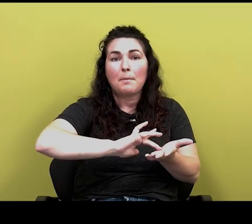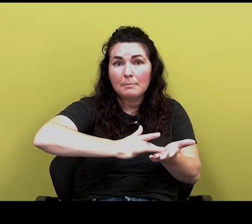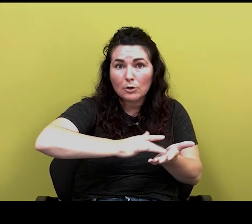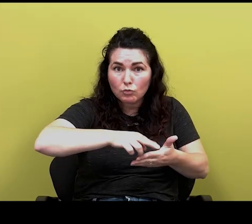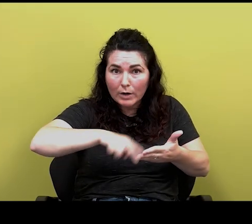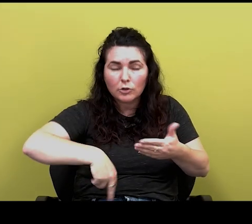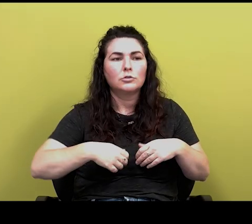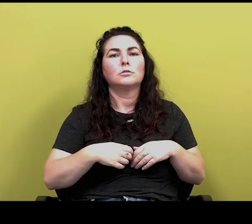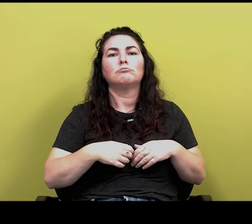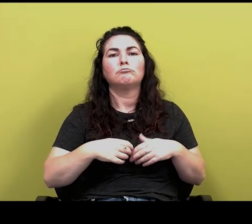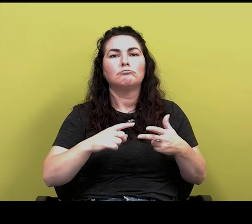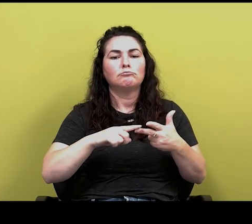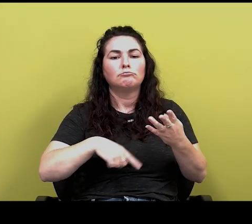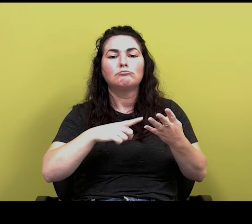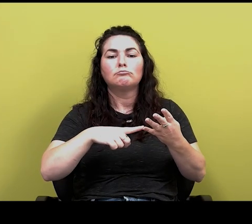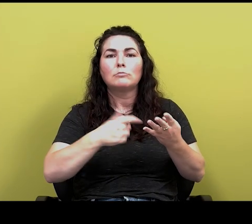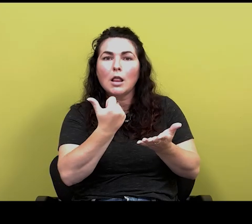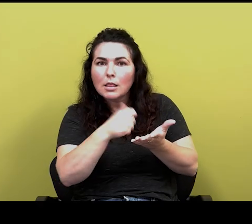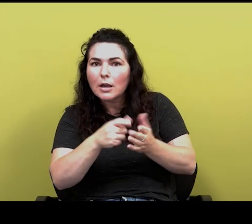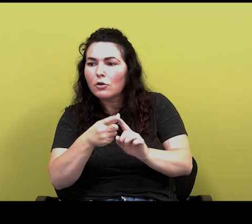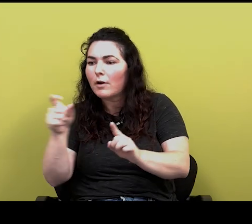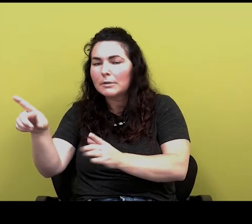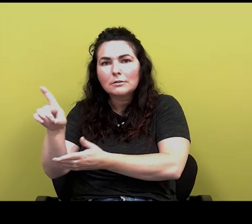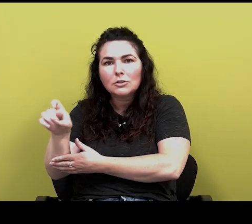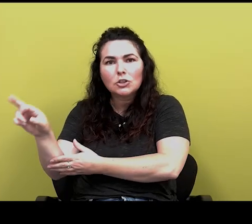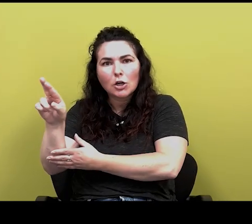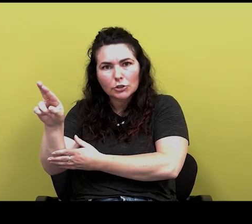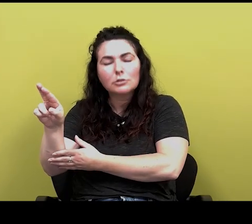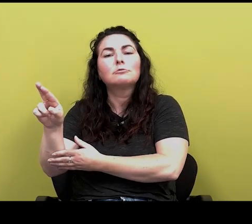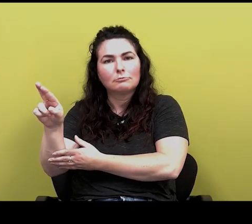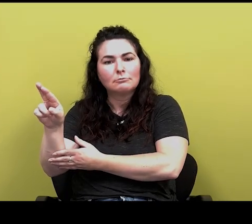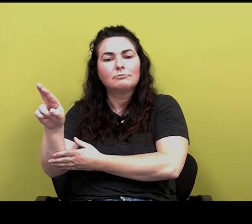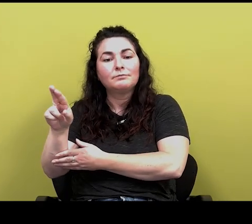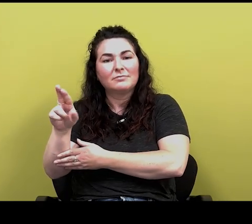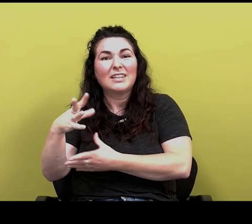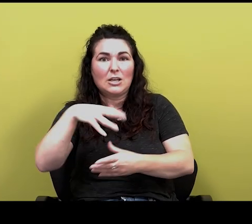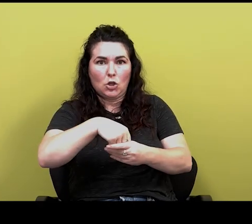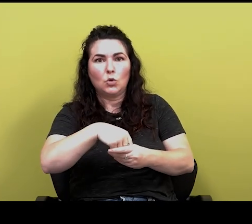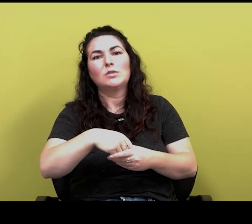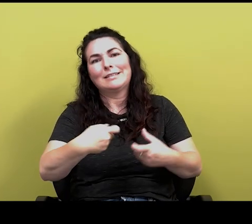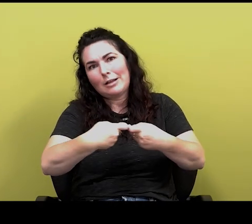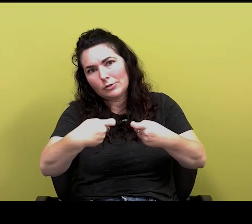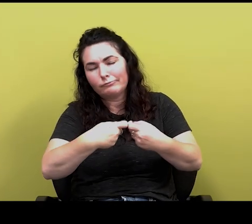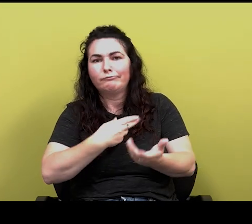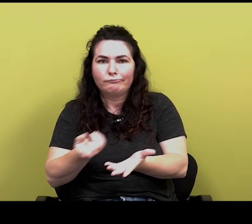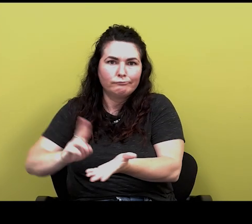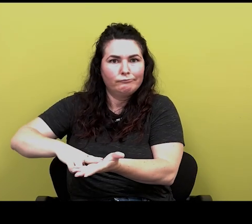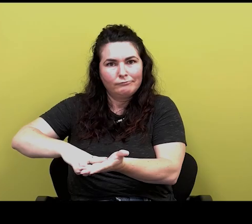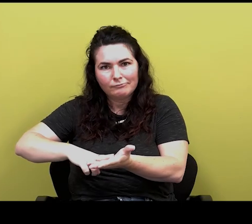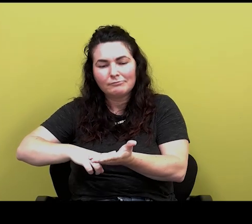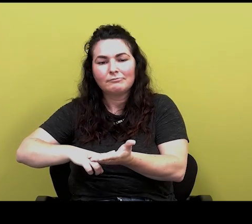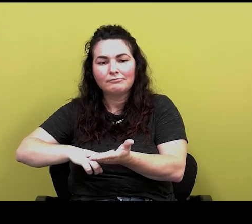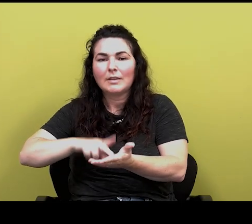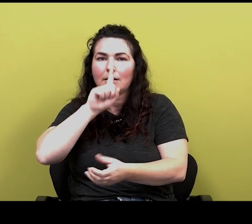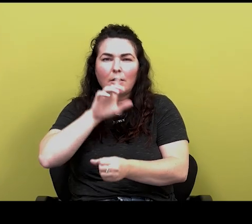or patient portal diagnostic summary, a letter from a healthcare professional on letterhead, which includes either a digital or handwritten signature